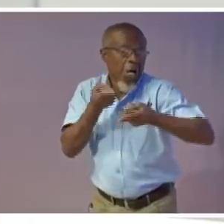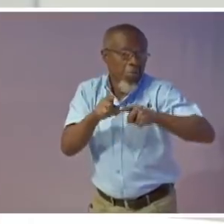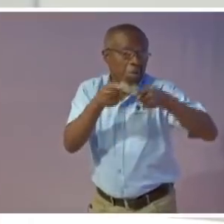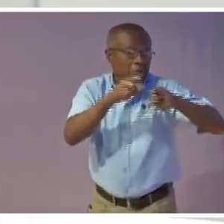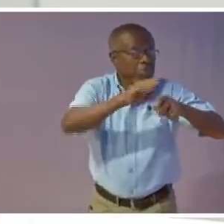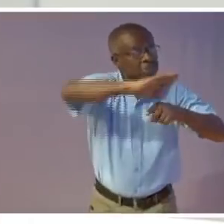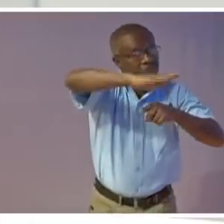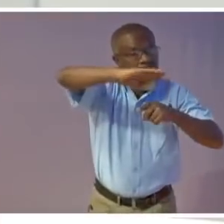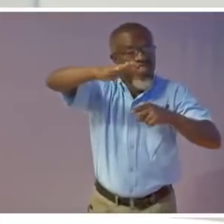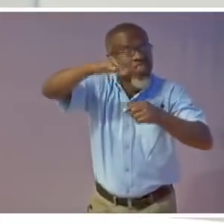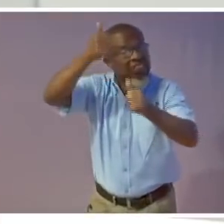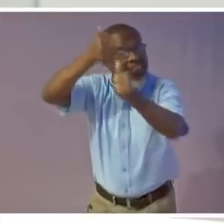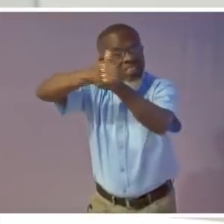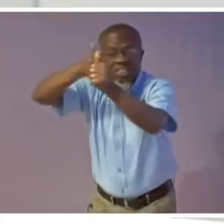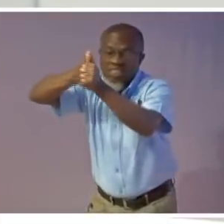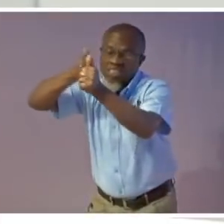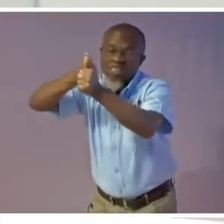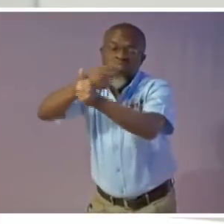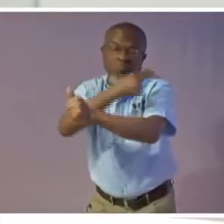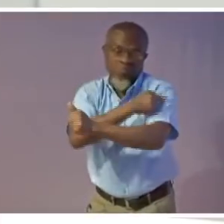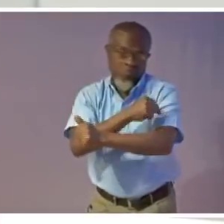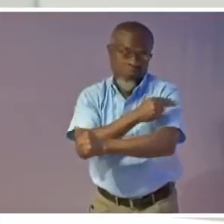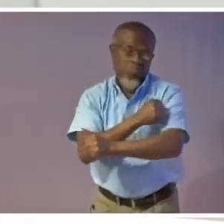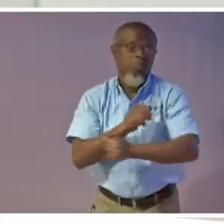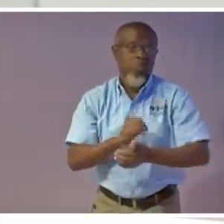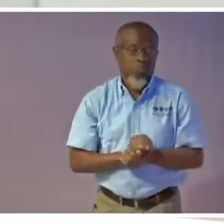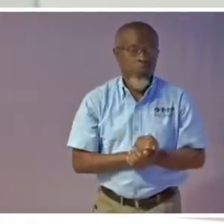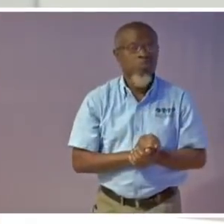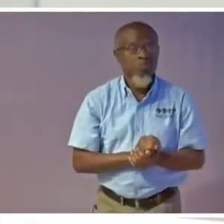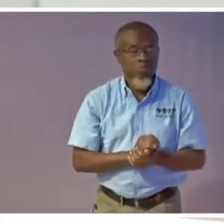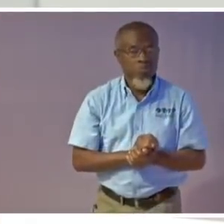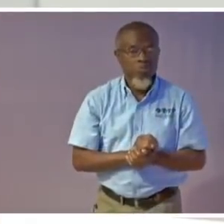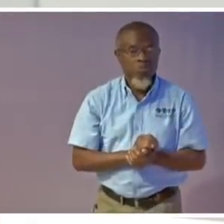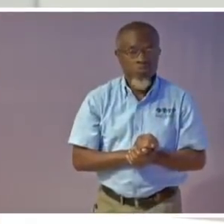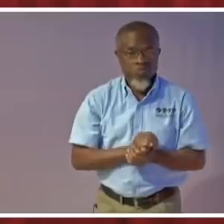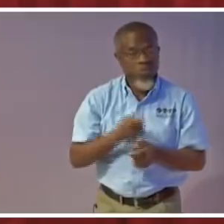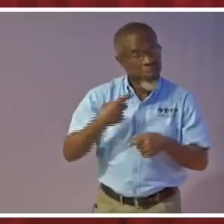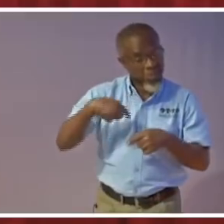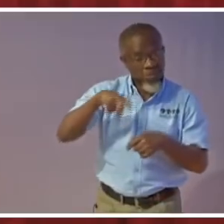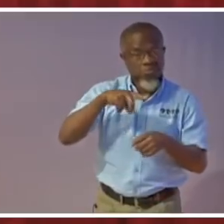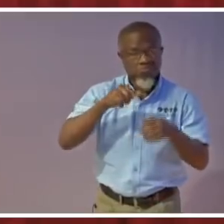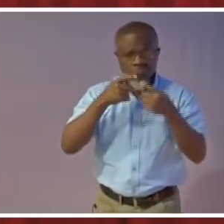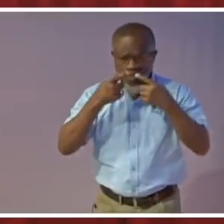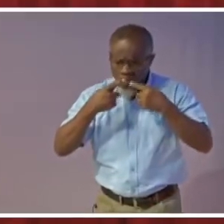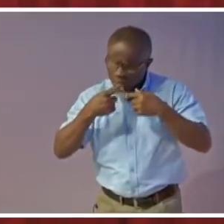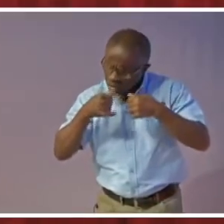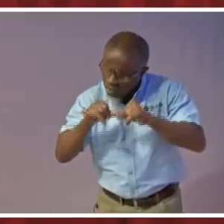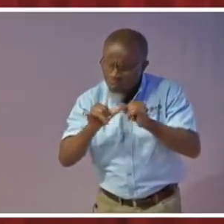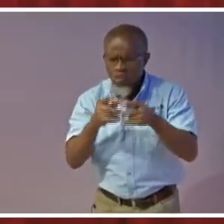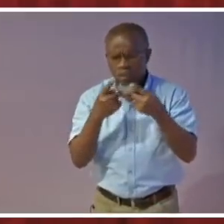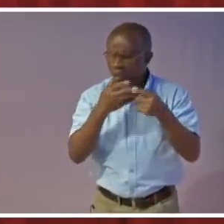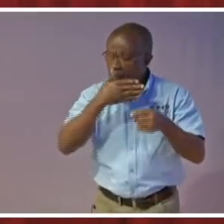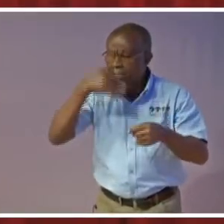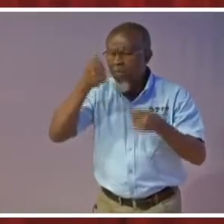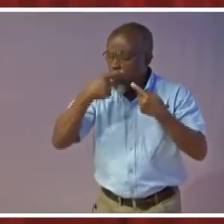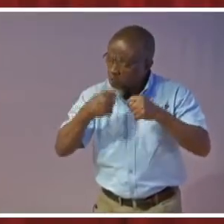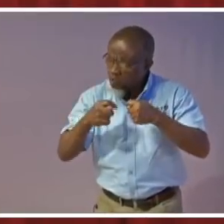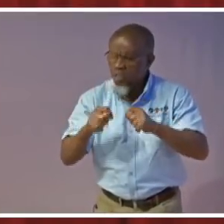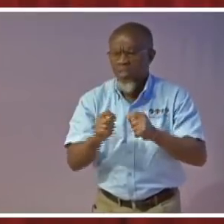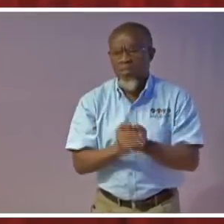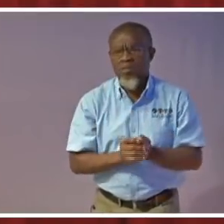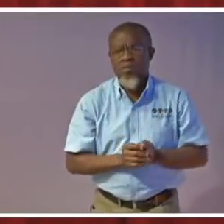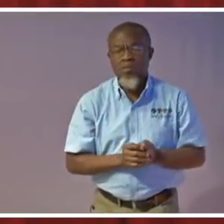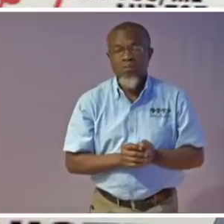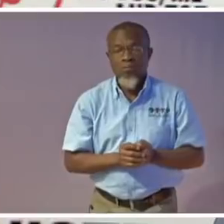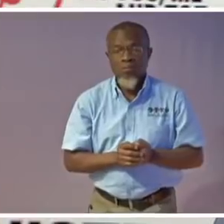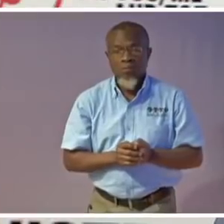please have some confidence in the parallel healthcare system. We continue to try our best. I just want to come in here a little bit prior, because you asked a